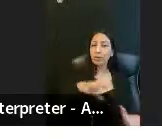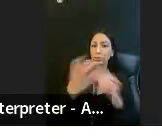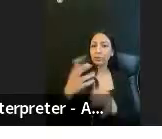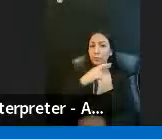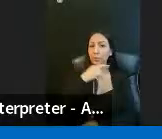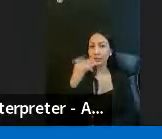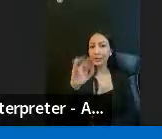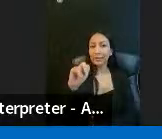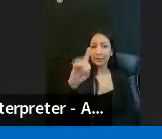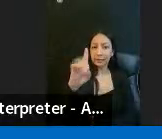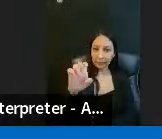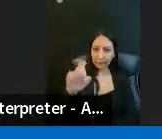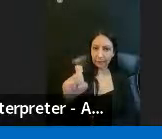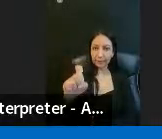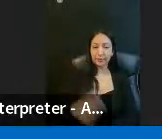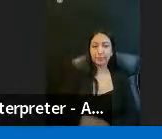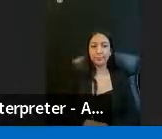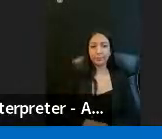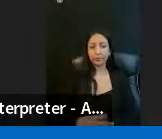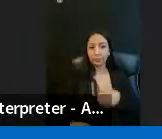Index.